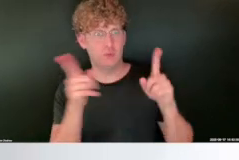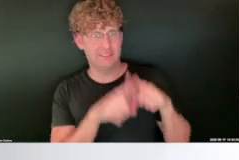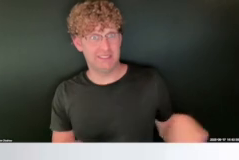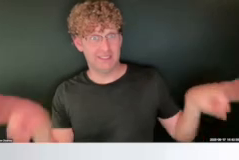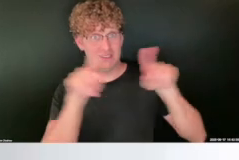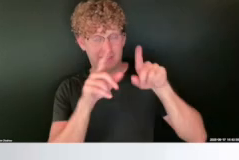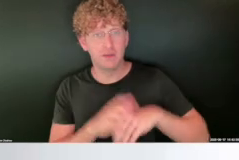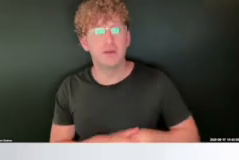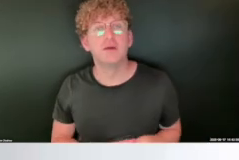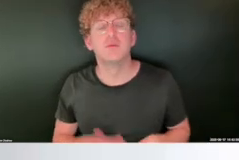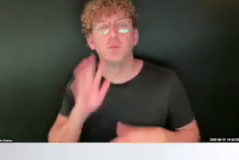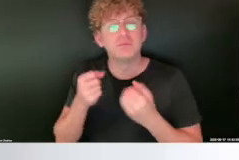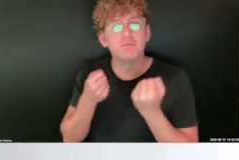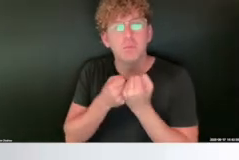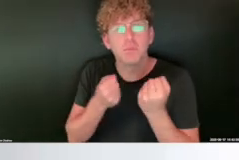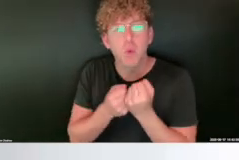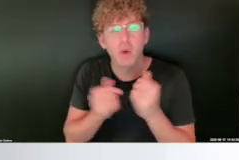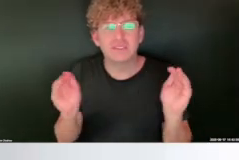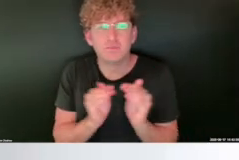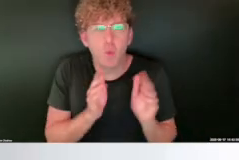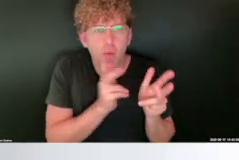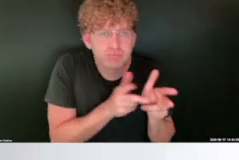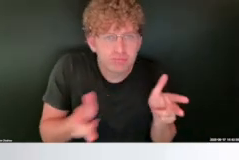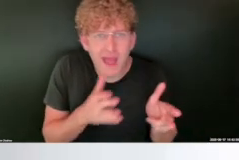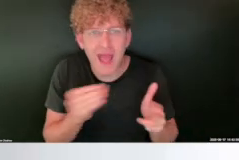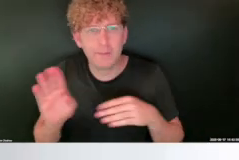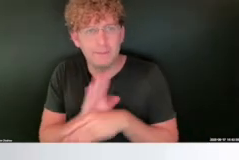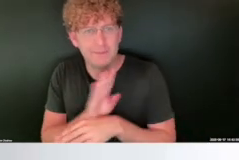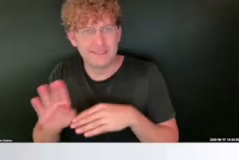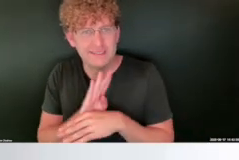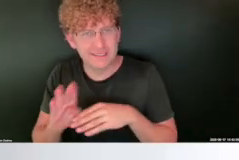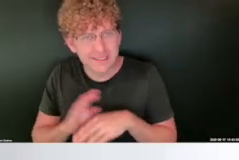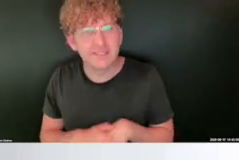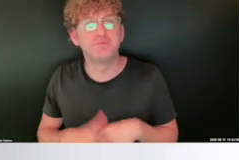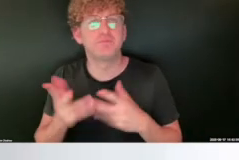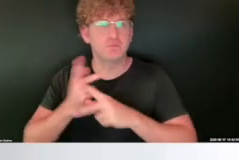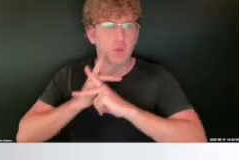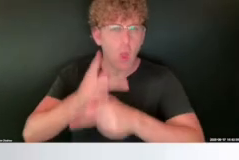designed specifically to help meet their unique needs. Next slide, please.